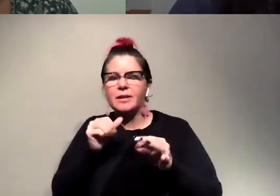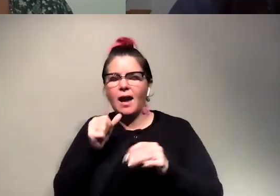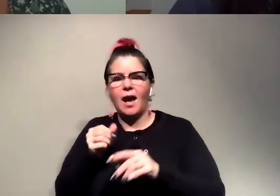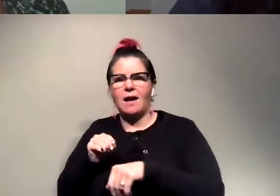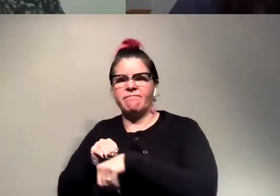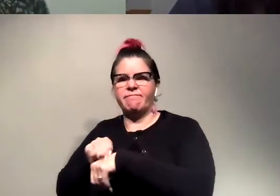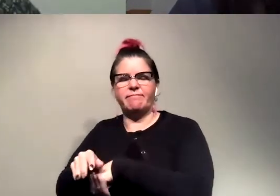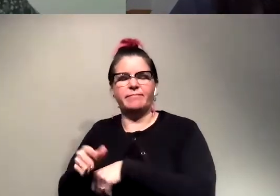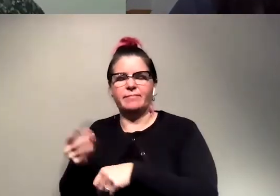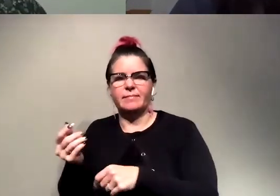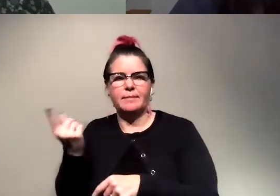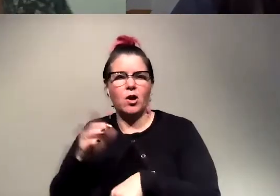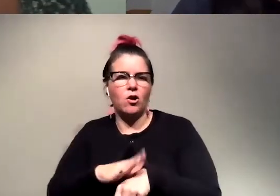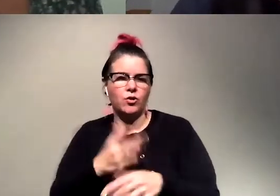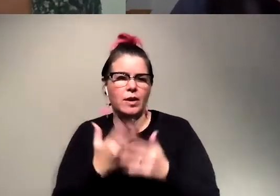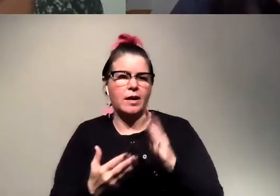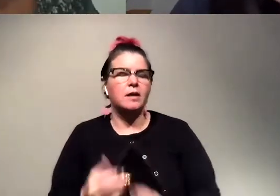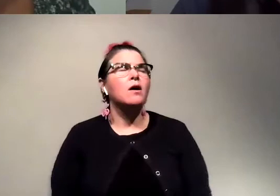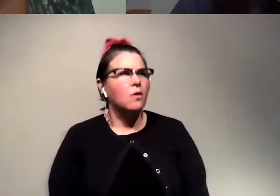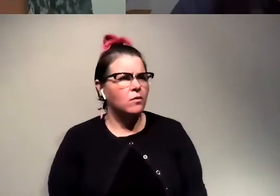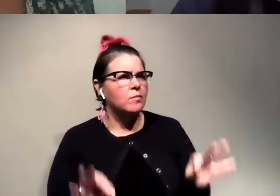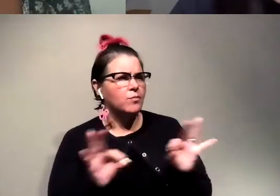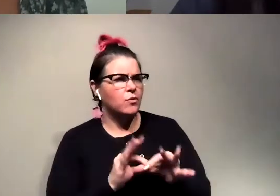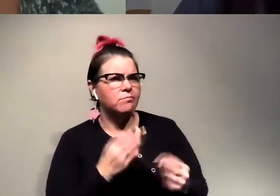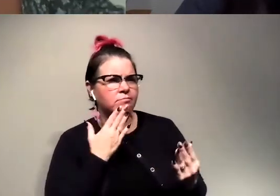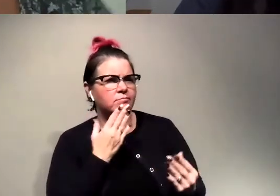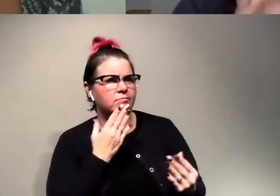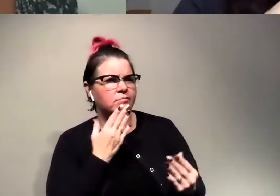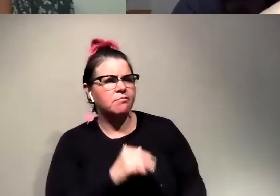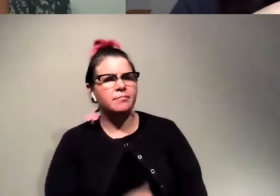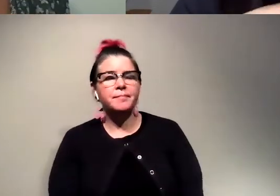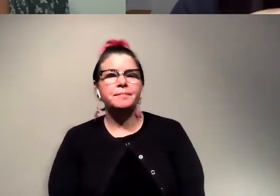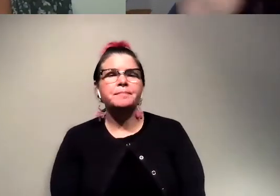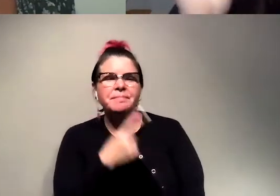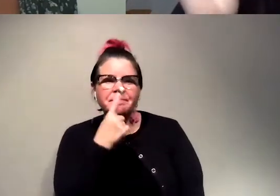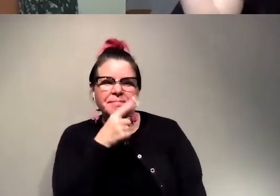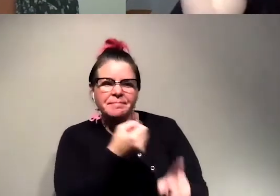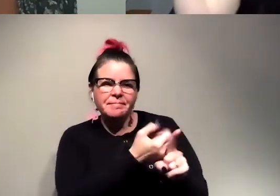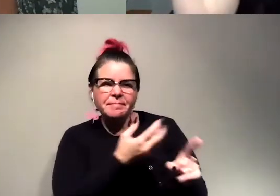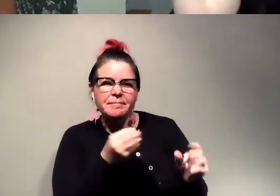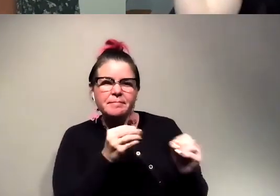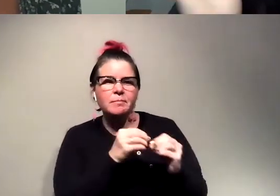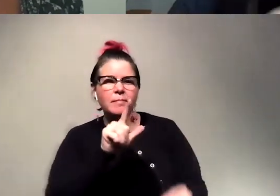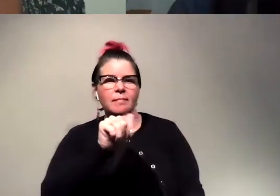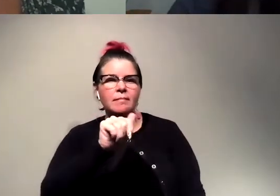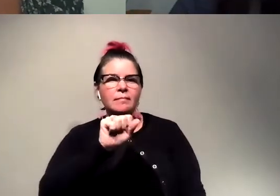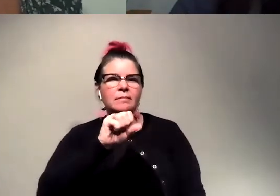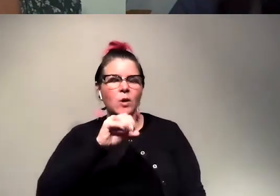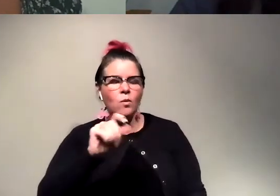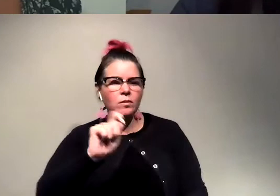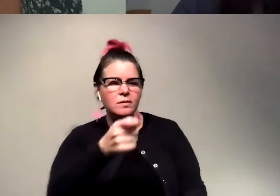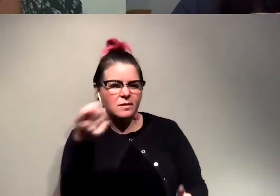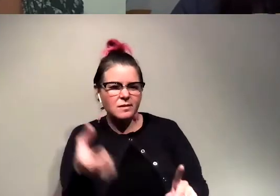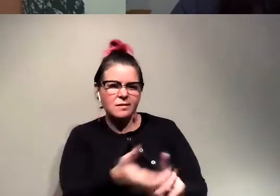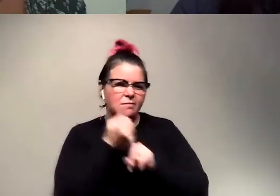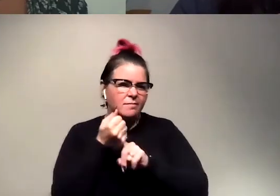way. That is super important. Thanks for telling us. So could you tell us a little bit more about the lassoing process? That sounds